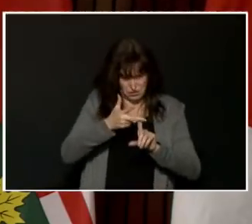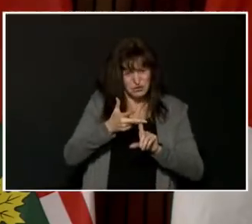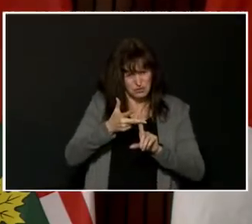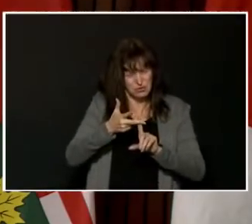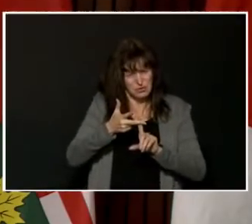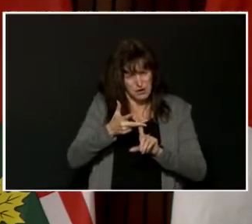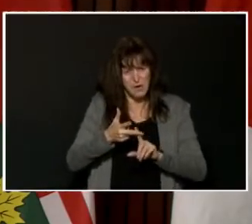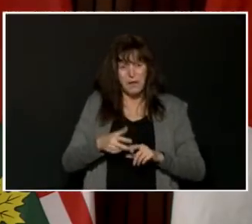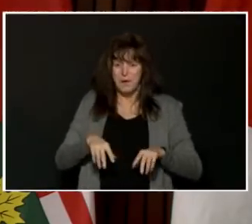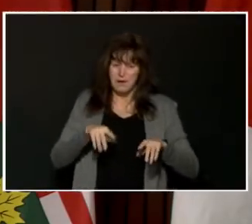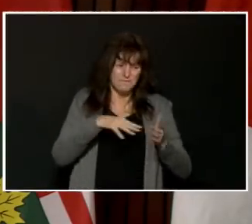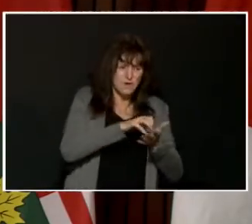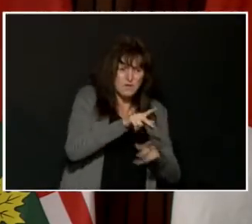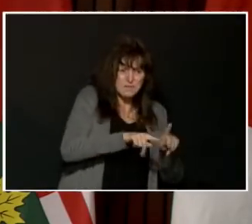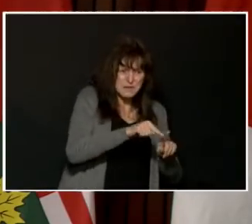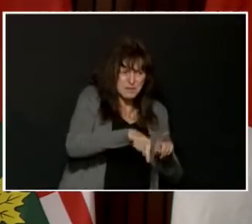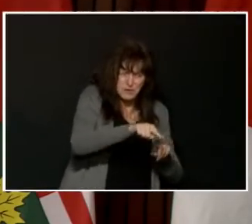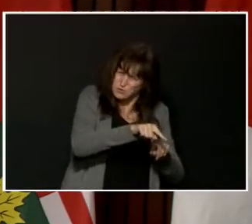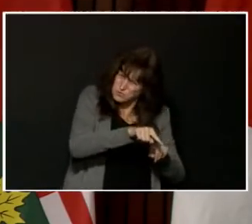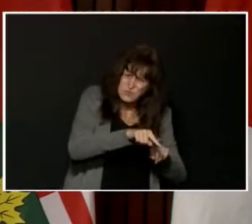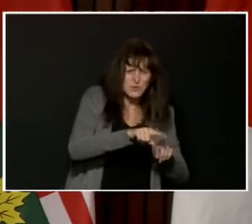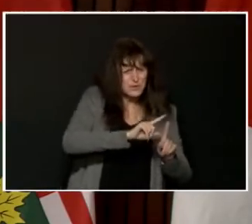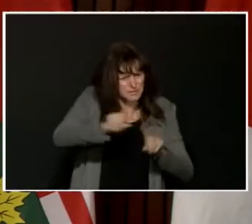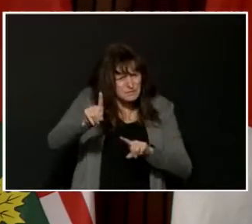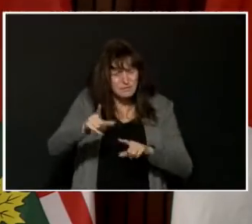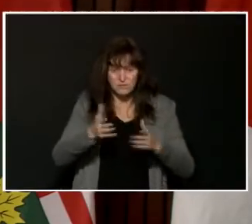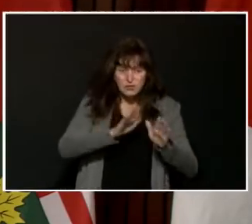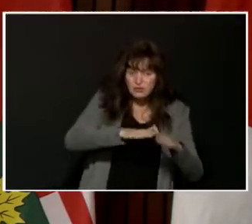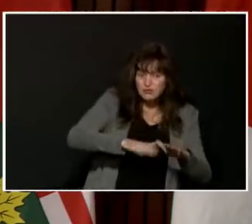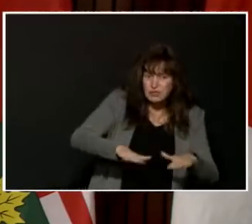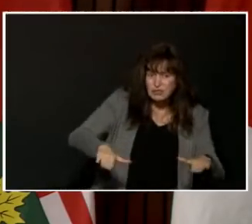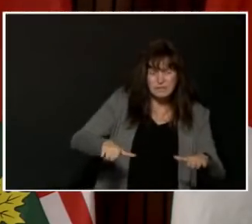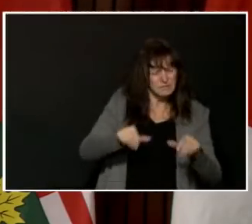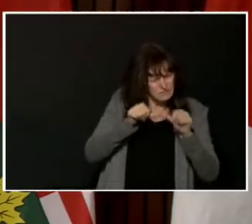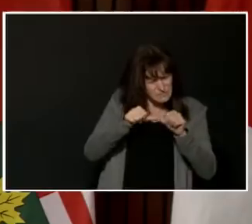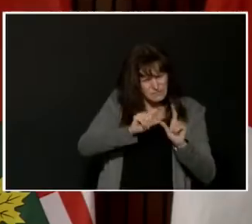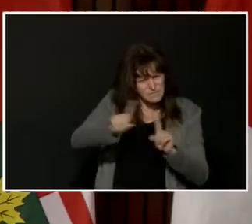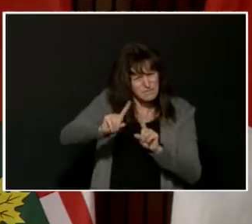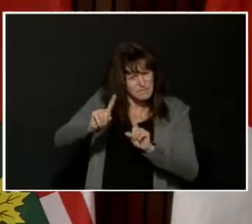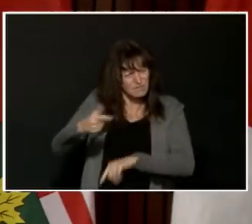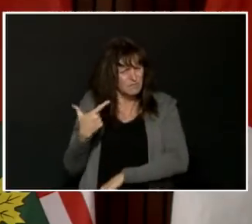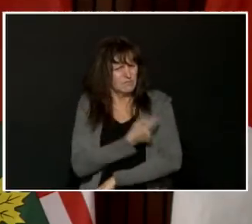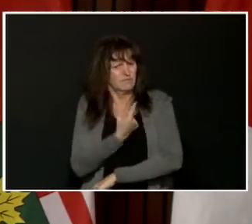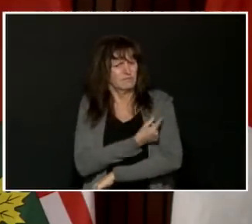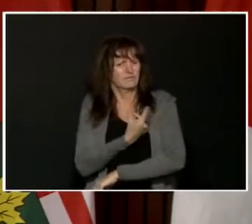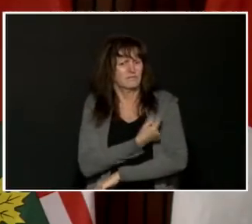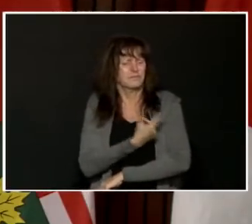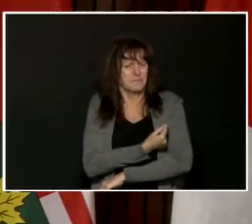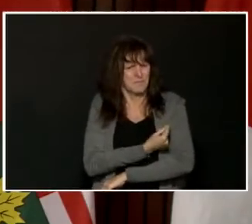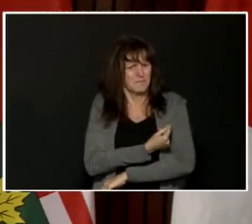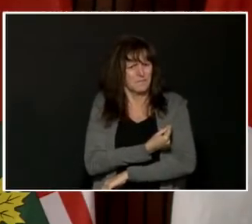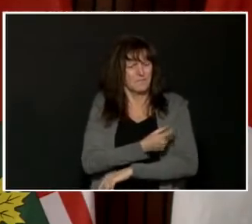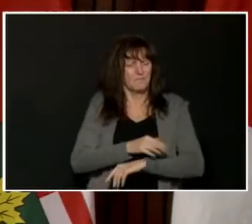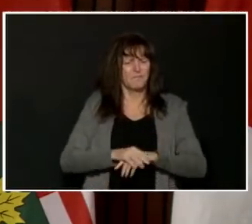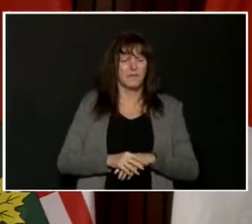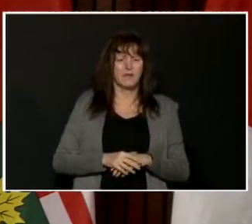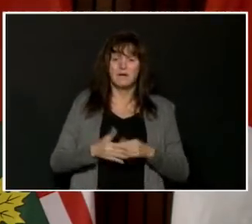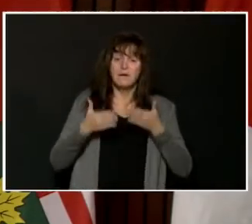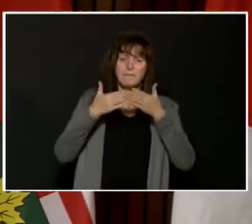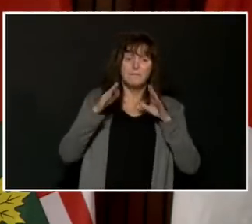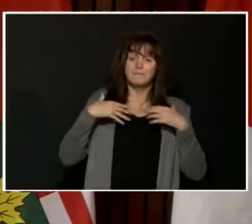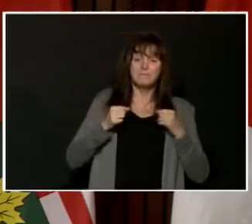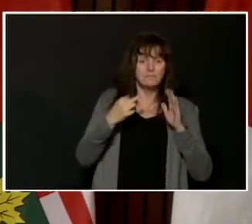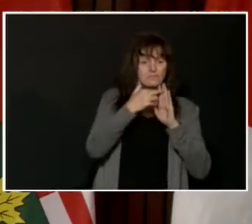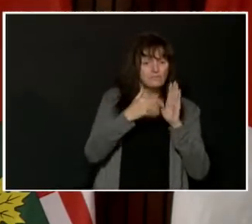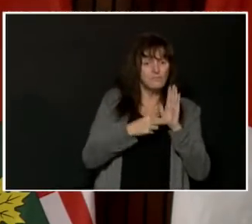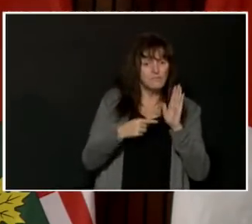And we need to keep vaccinating kids. But neither public health measures nor vaccinations will be enough on their own to blunt the